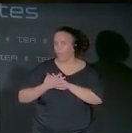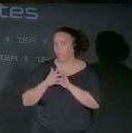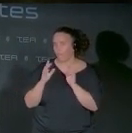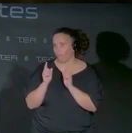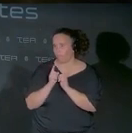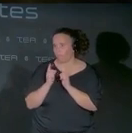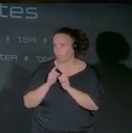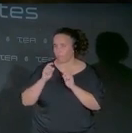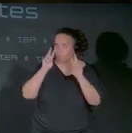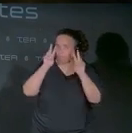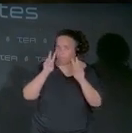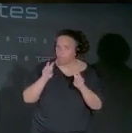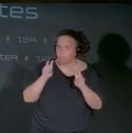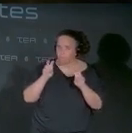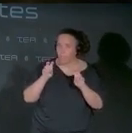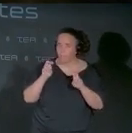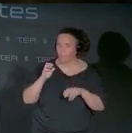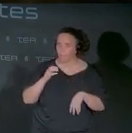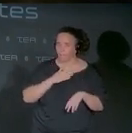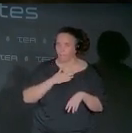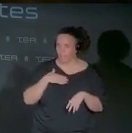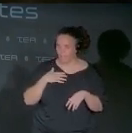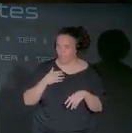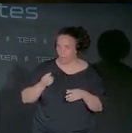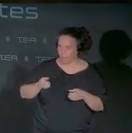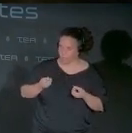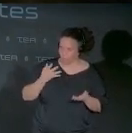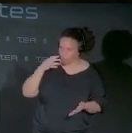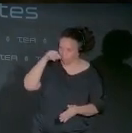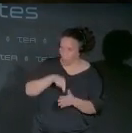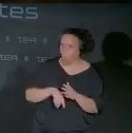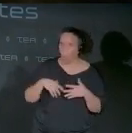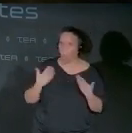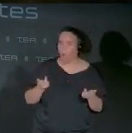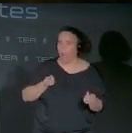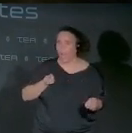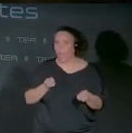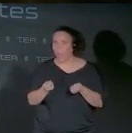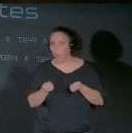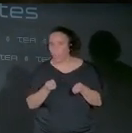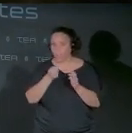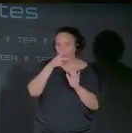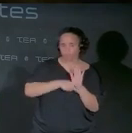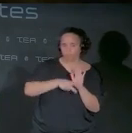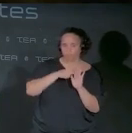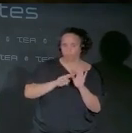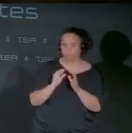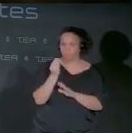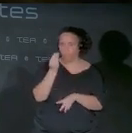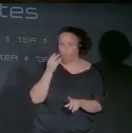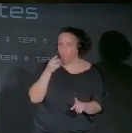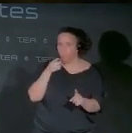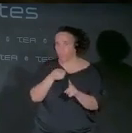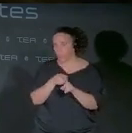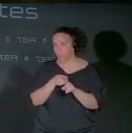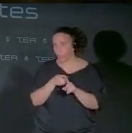Because you talked about the regulation for virtual worlds a lot. AI kind of ties into that. Does AI regulation go far